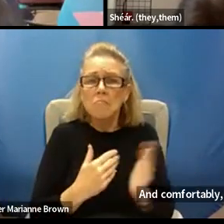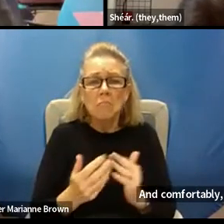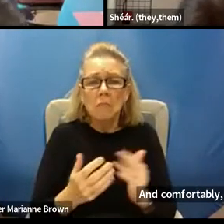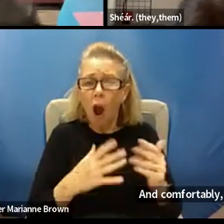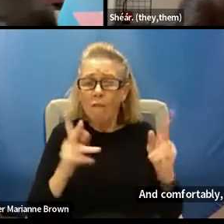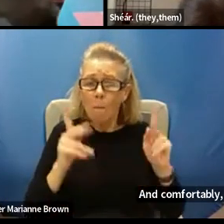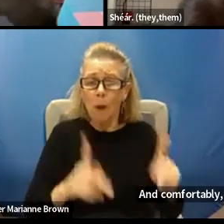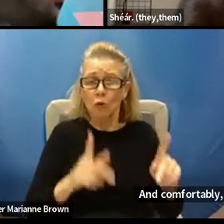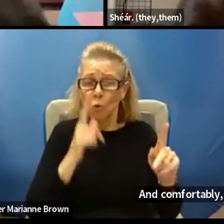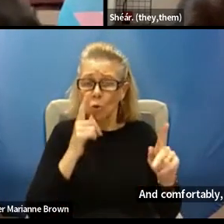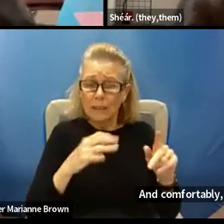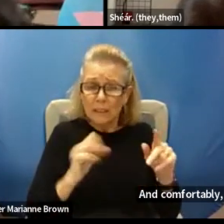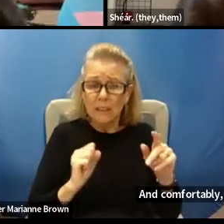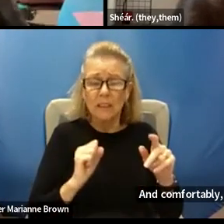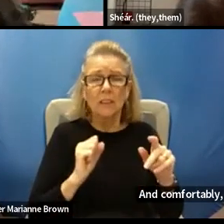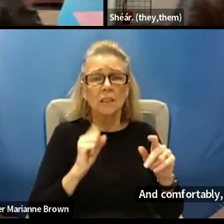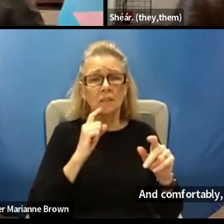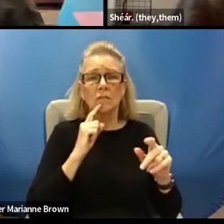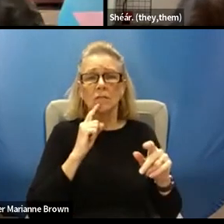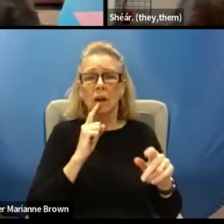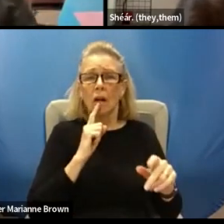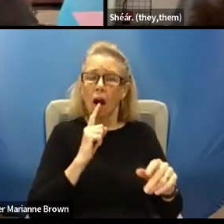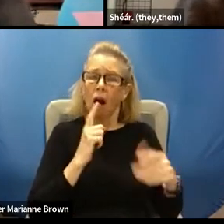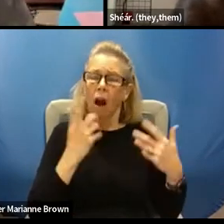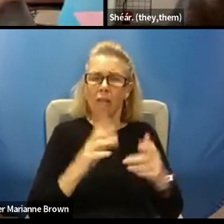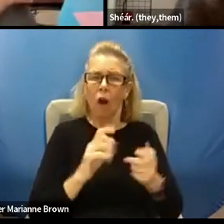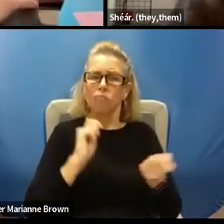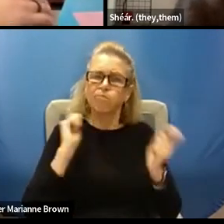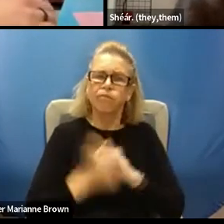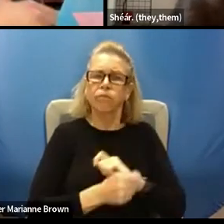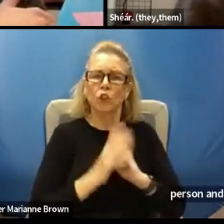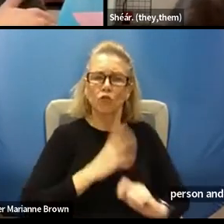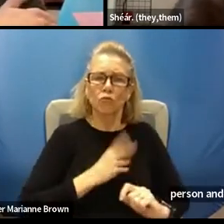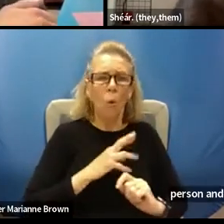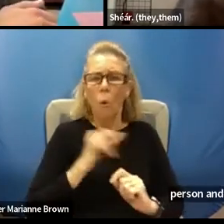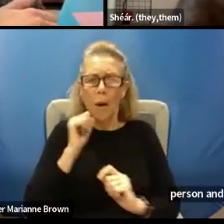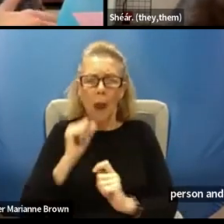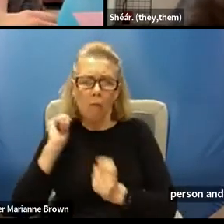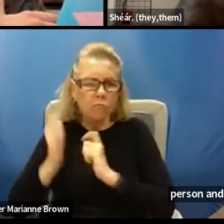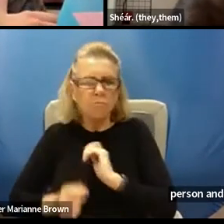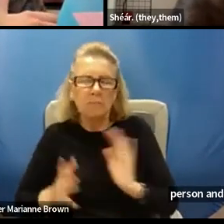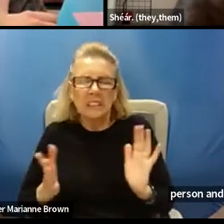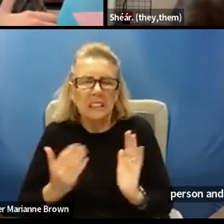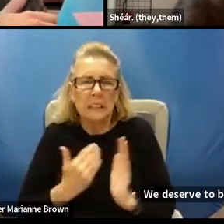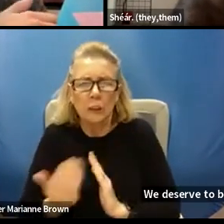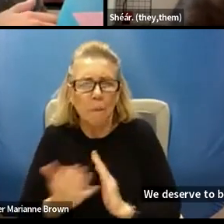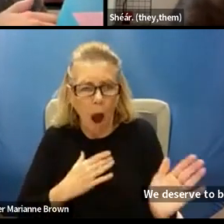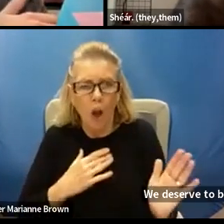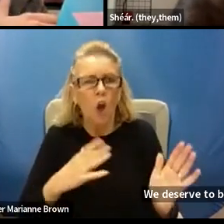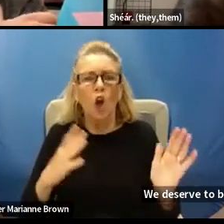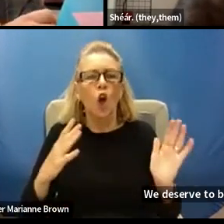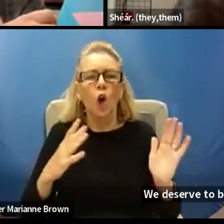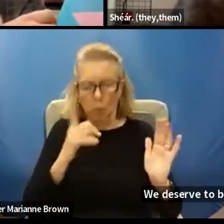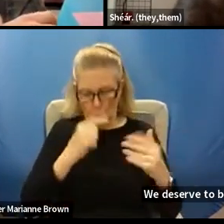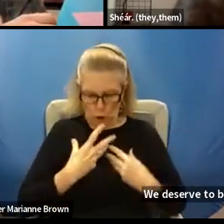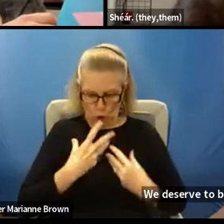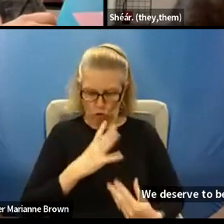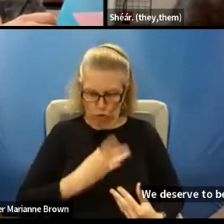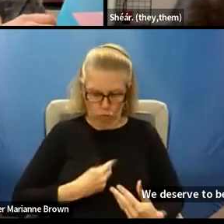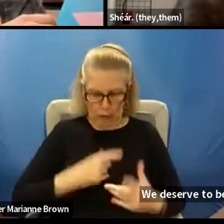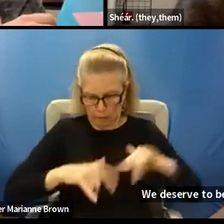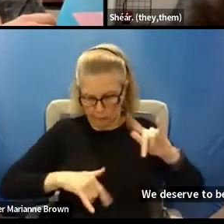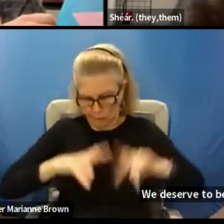trans person. We deserve to be here like we've always been here. And it's not okay for anyone to tell us we can't be here. And we have to stay